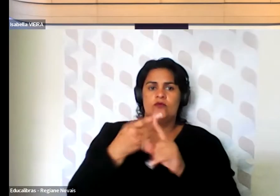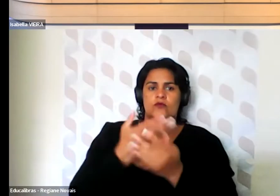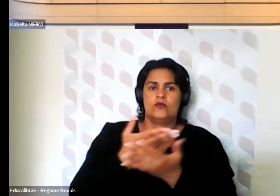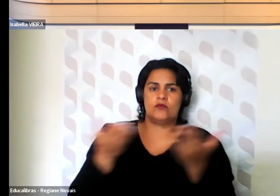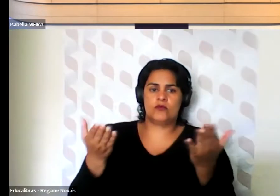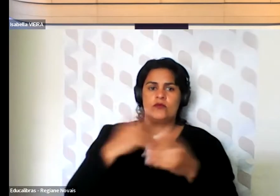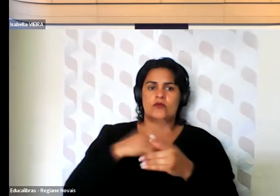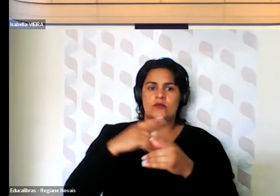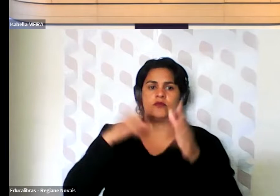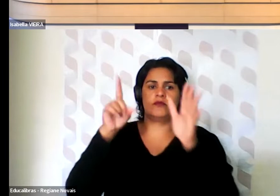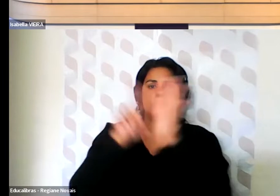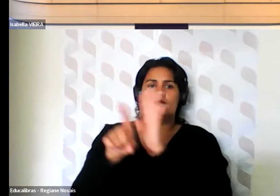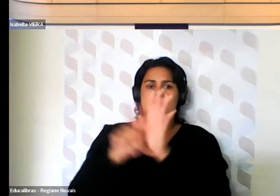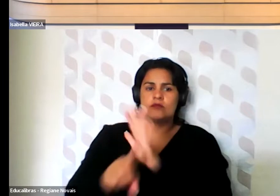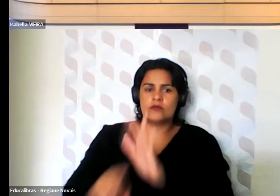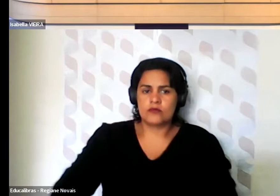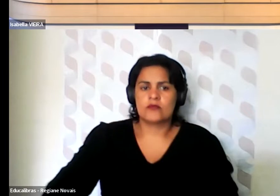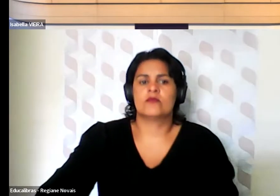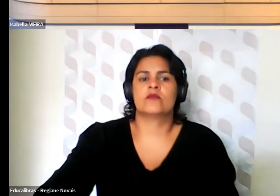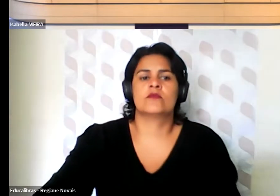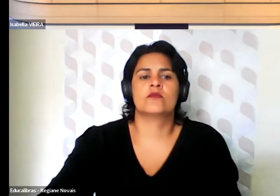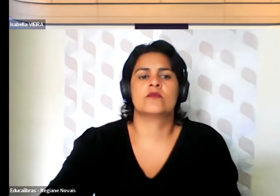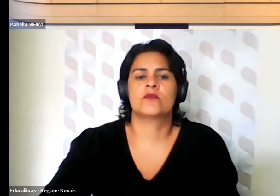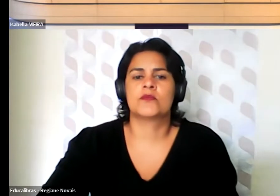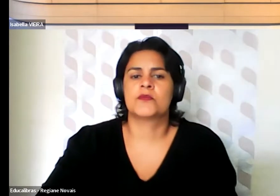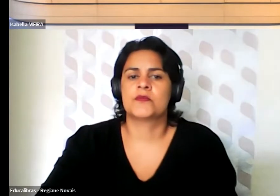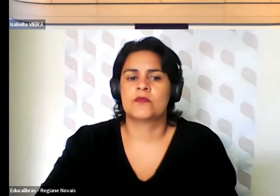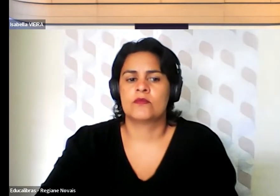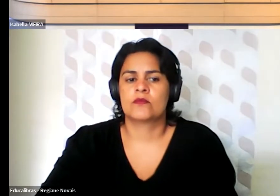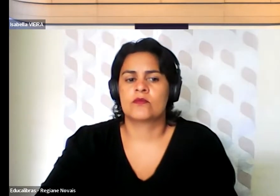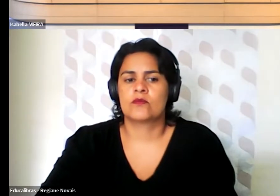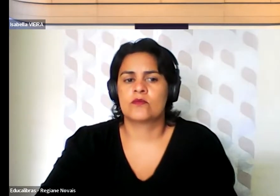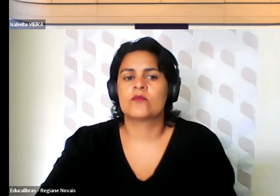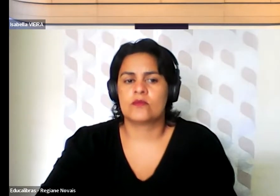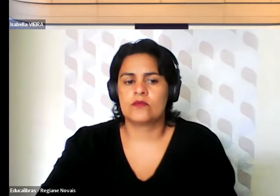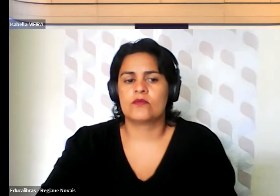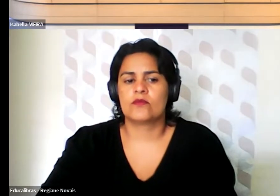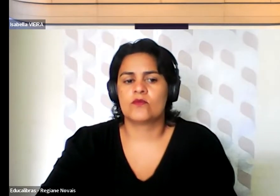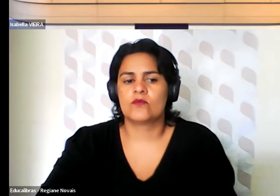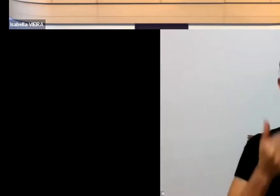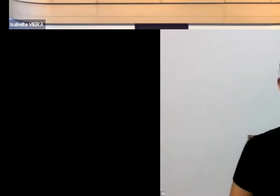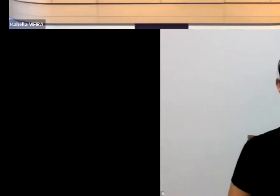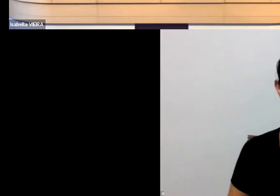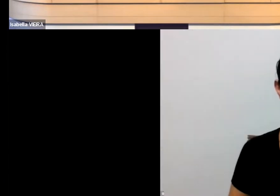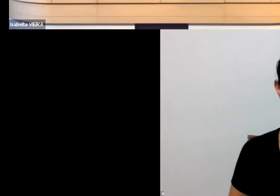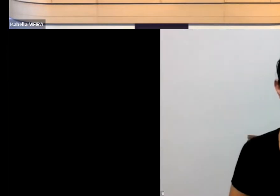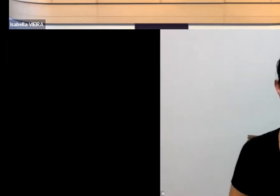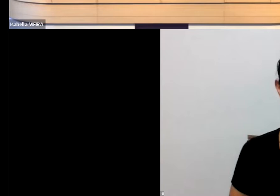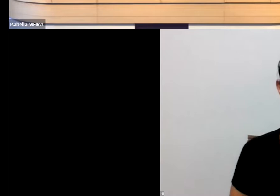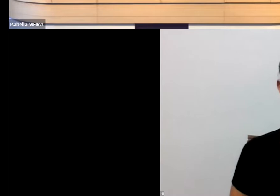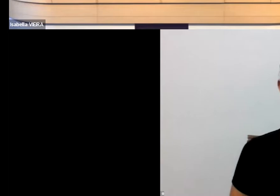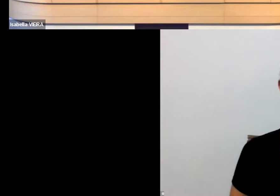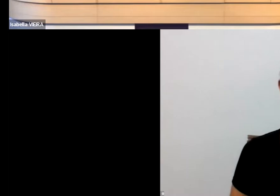So first of all, it's very good to welcome Ambassador Carlos Márcio Cozendey. He's the Brazil's delegate